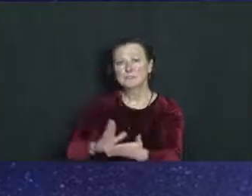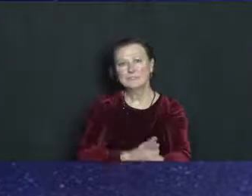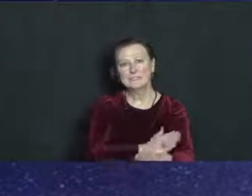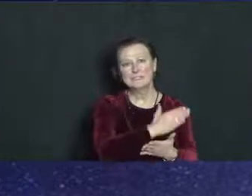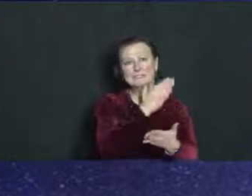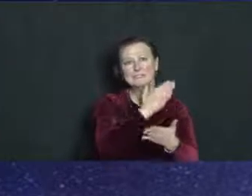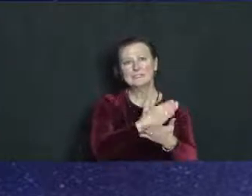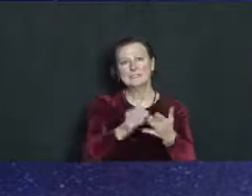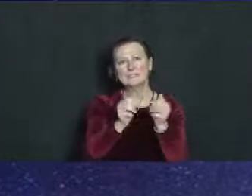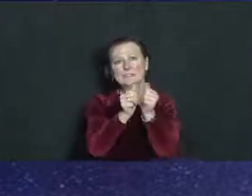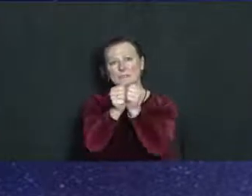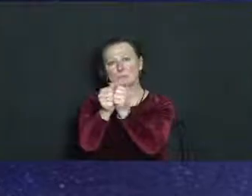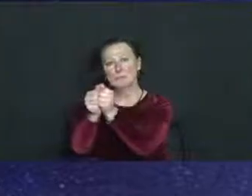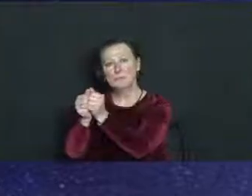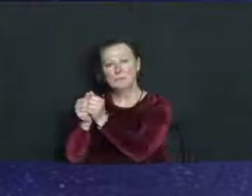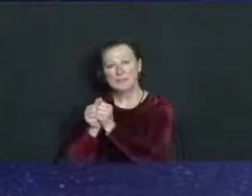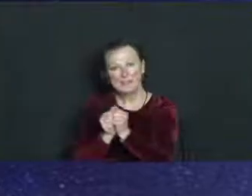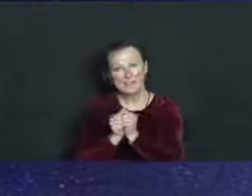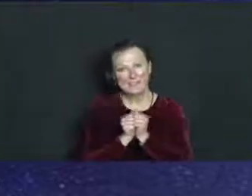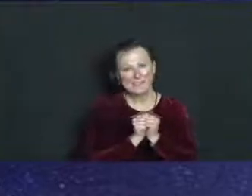all sing